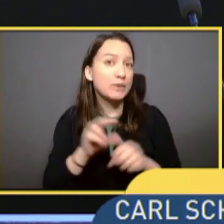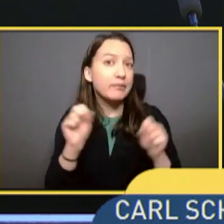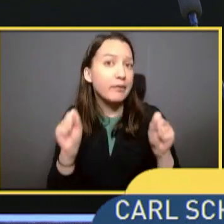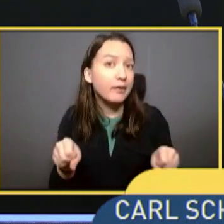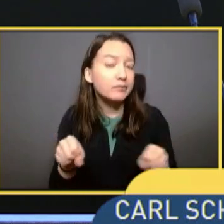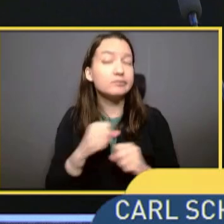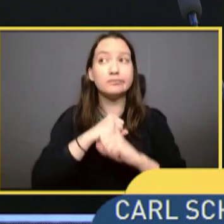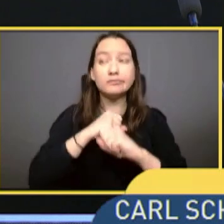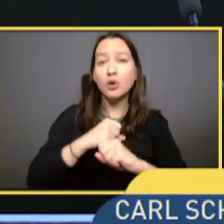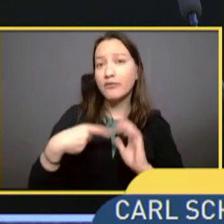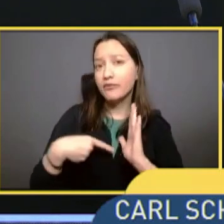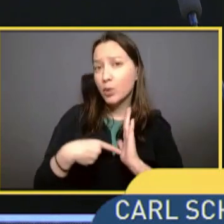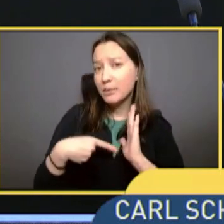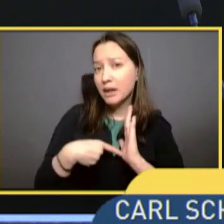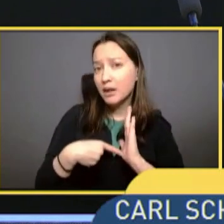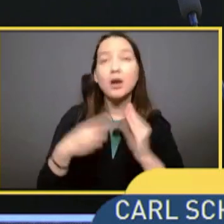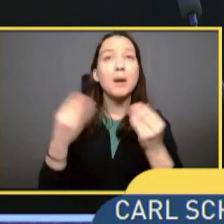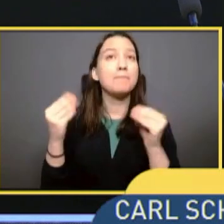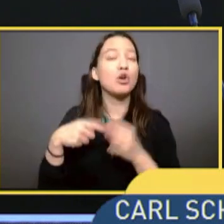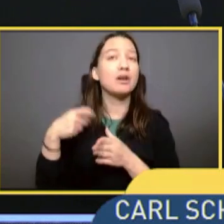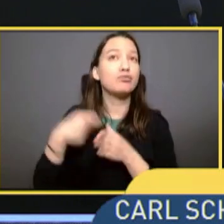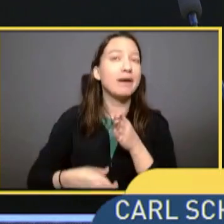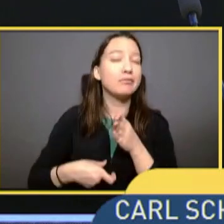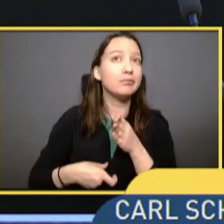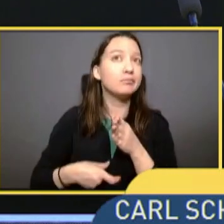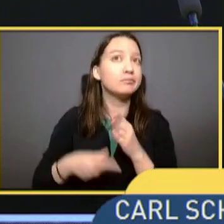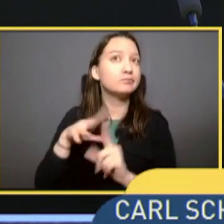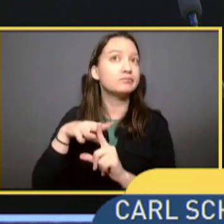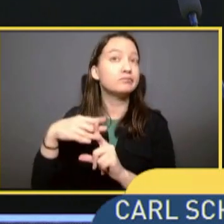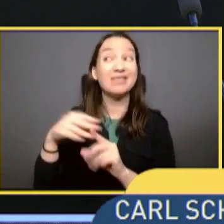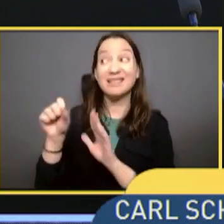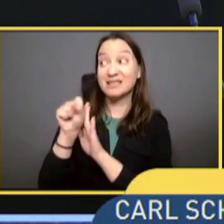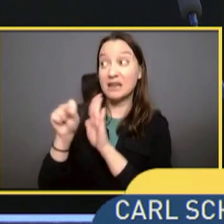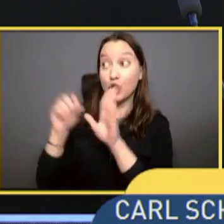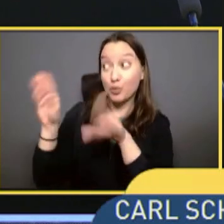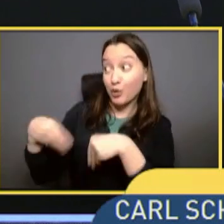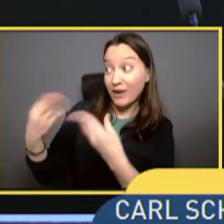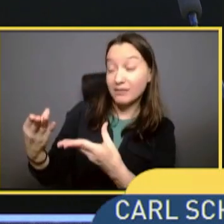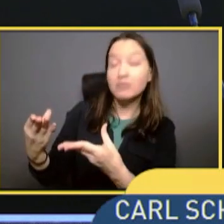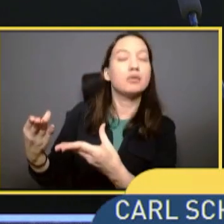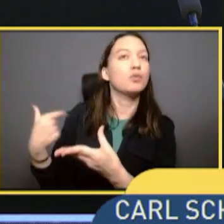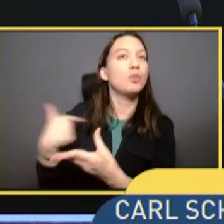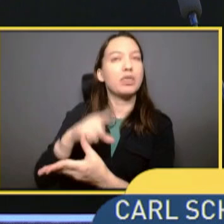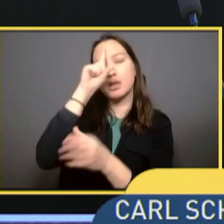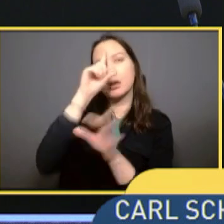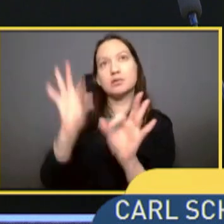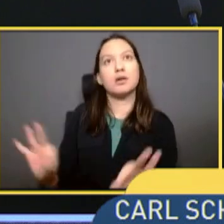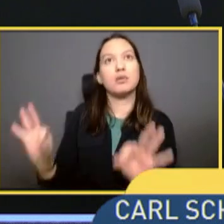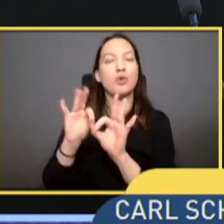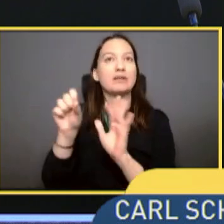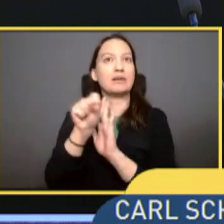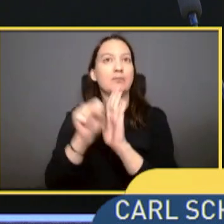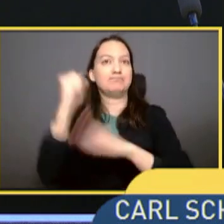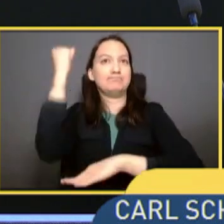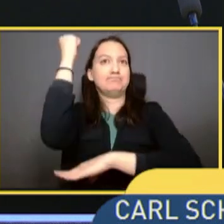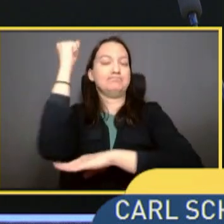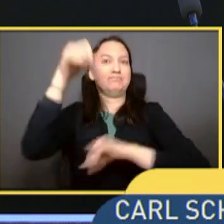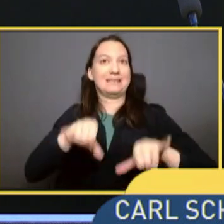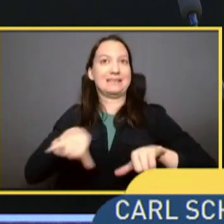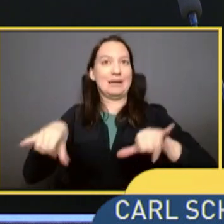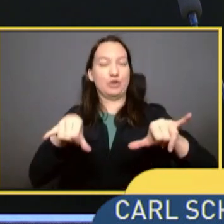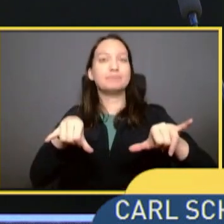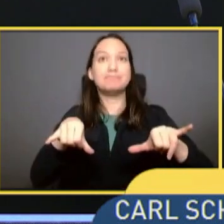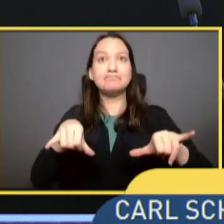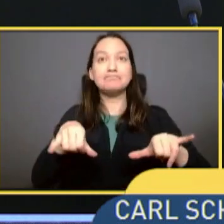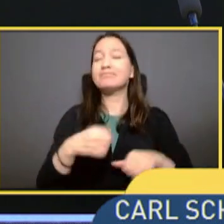secure affordability in a market rate context. So if the state is going to provide that upzone, we think it's important to put a statewide standard in place. That